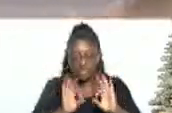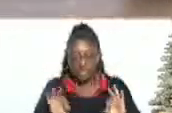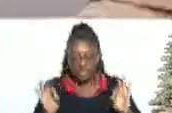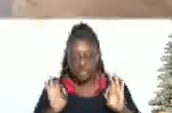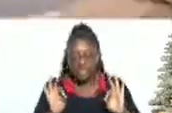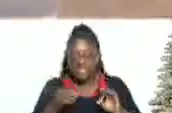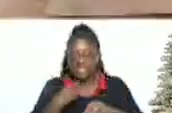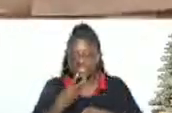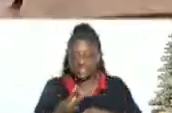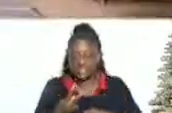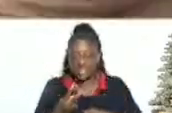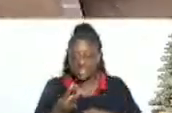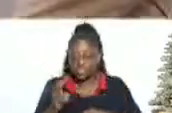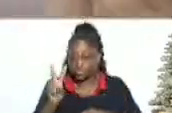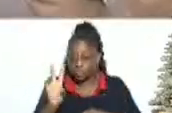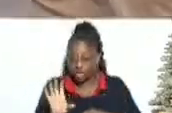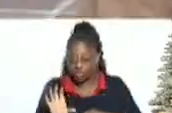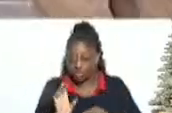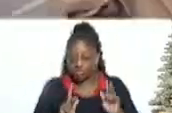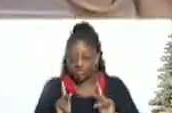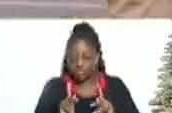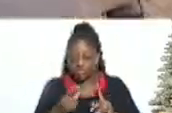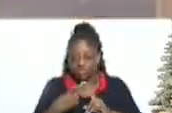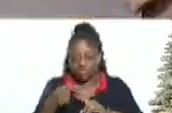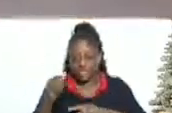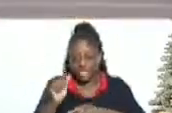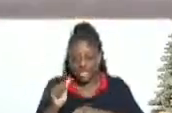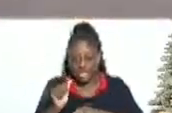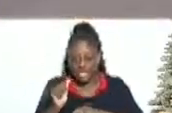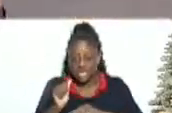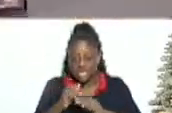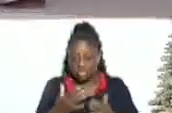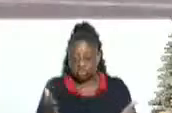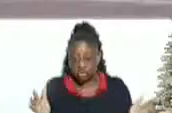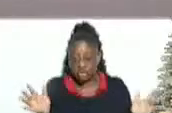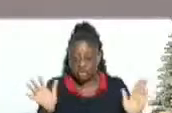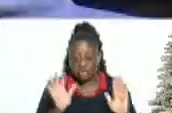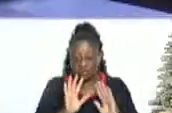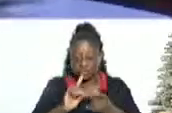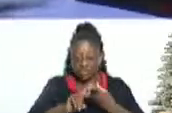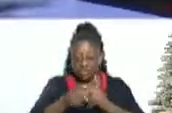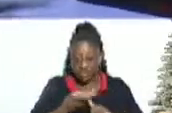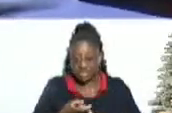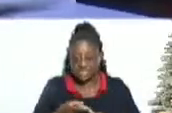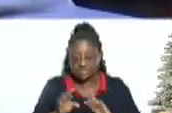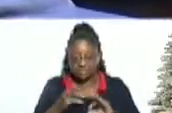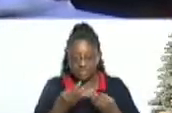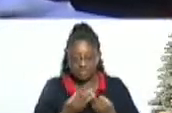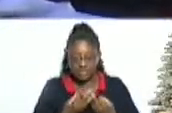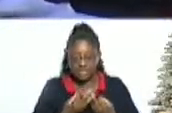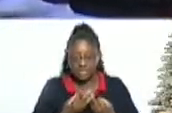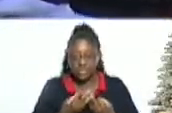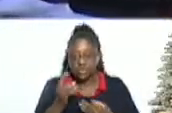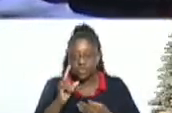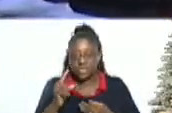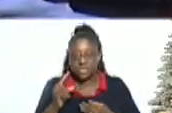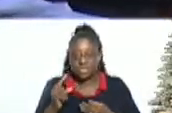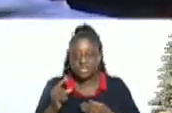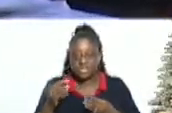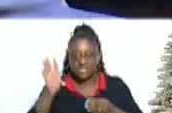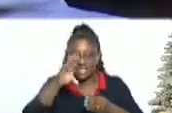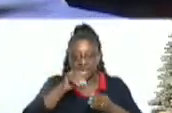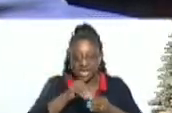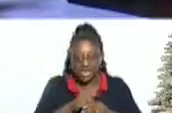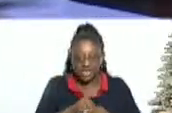than 200 recruits from the A Squad, surrounded by close friends and family, as they were officially added to